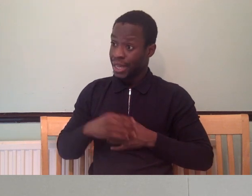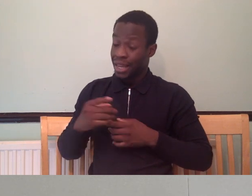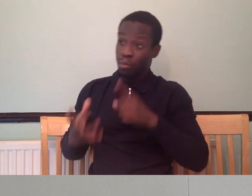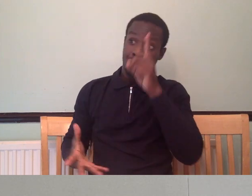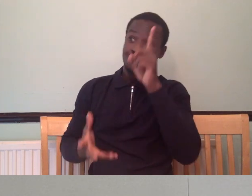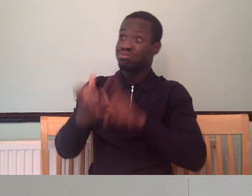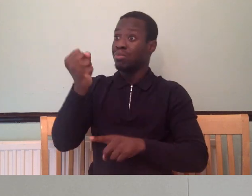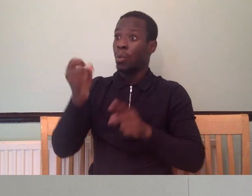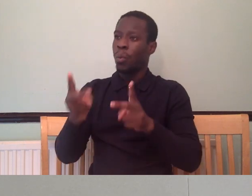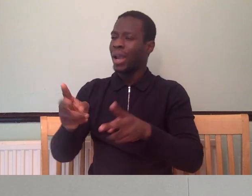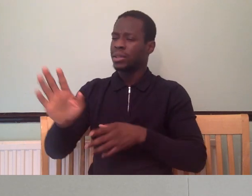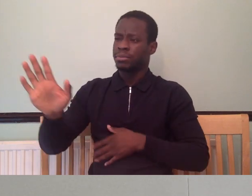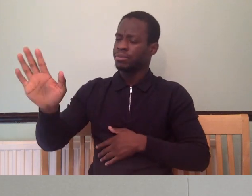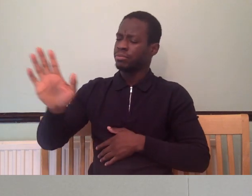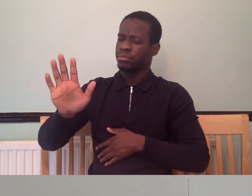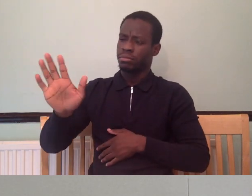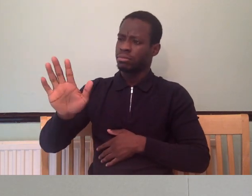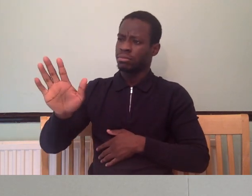triumphant,